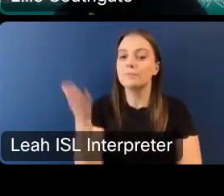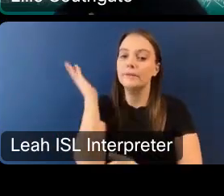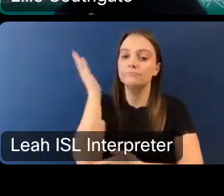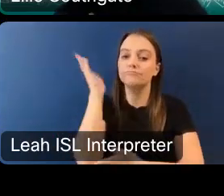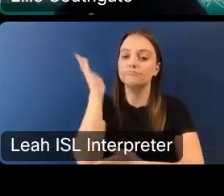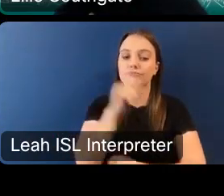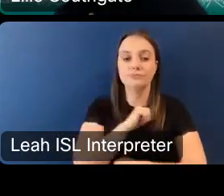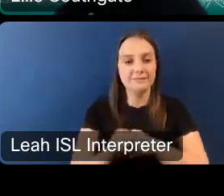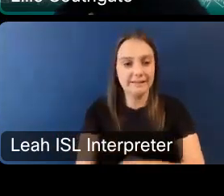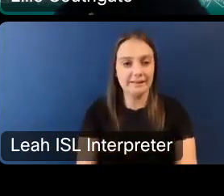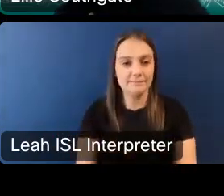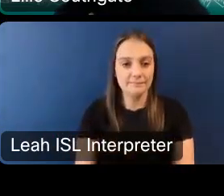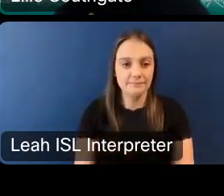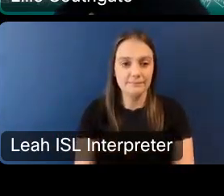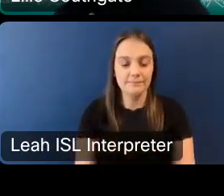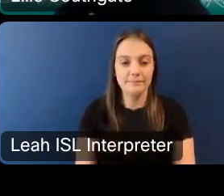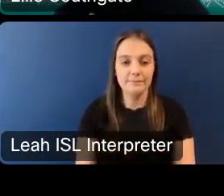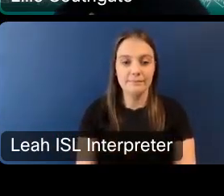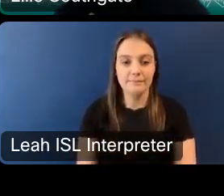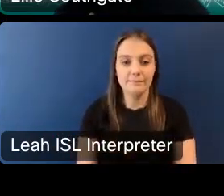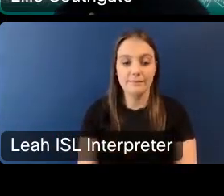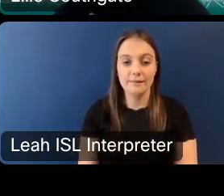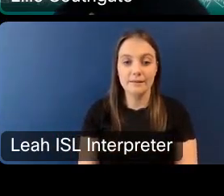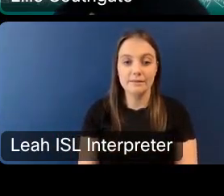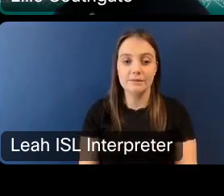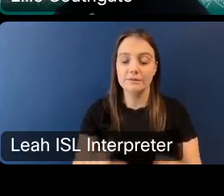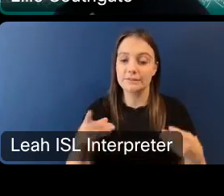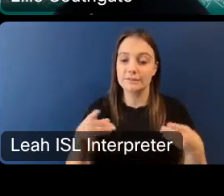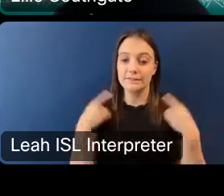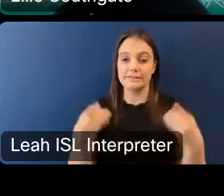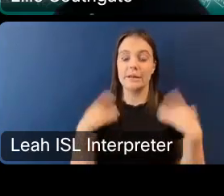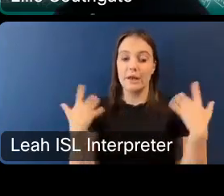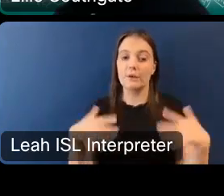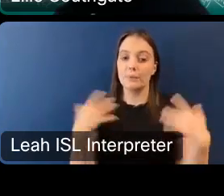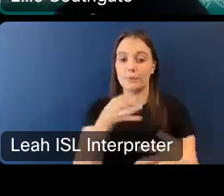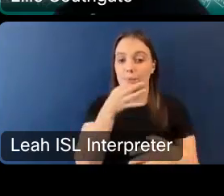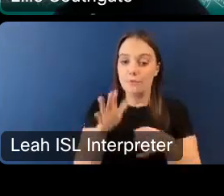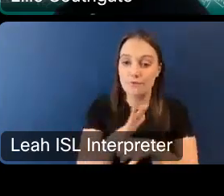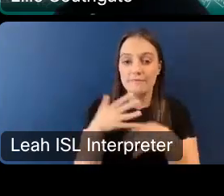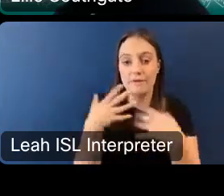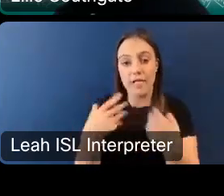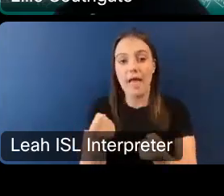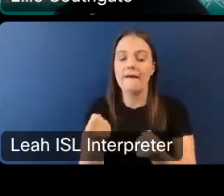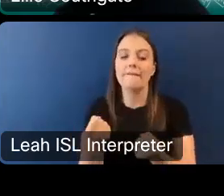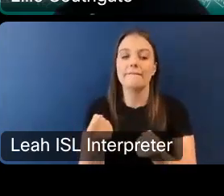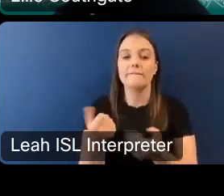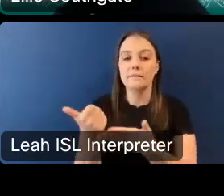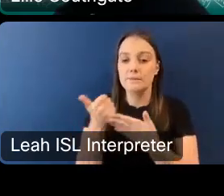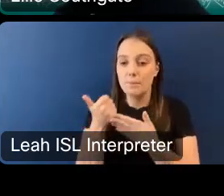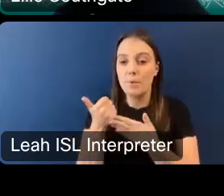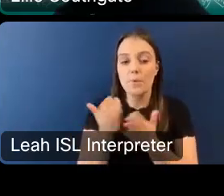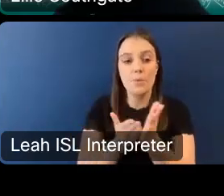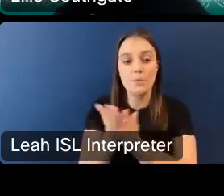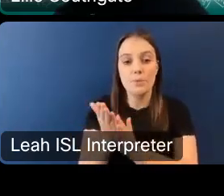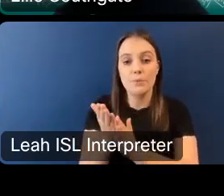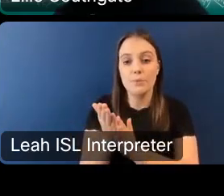you. We are very delighted and very grateful to be assisted and supported in